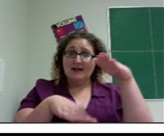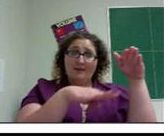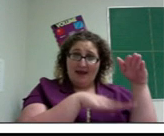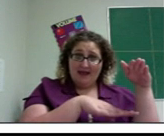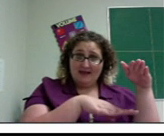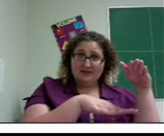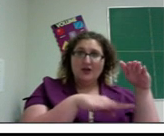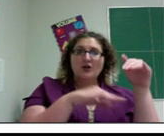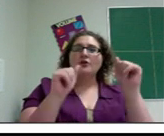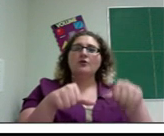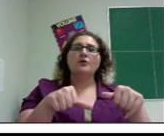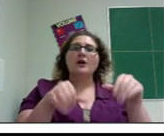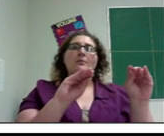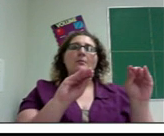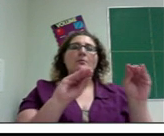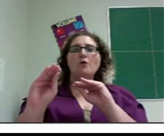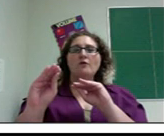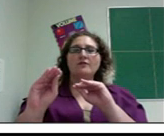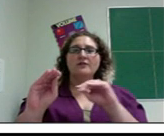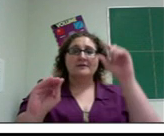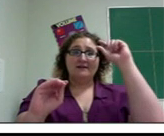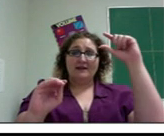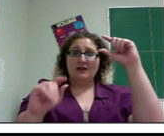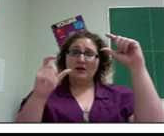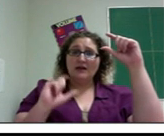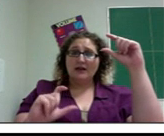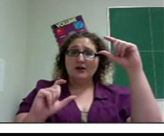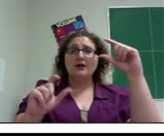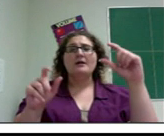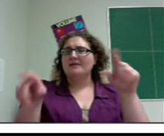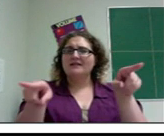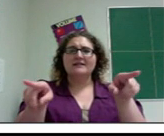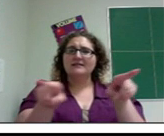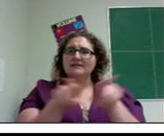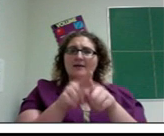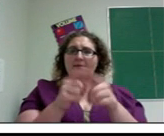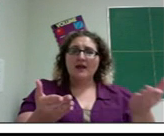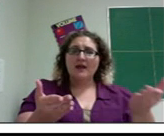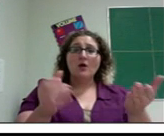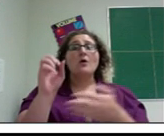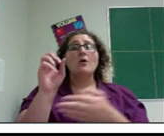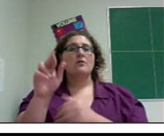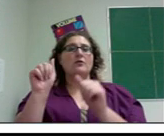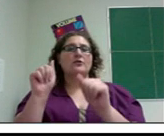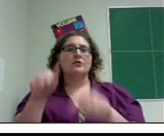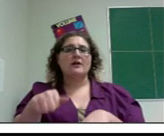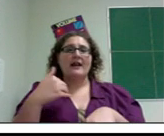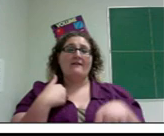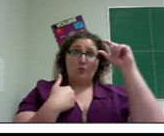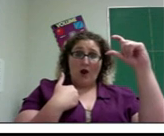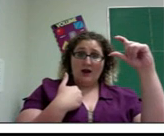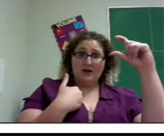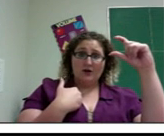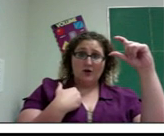them to each one of these different locations, and it would be the same thing. Or you could have one in this location and